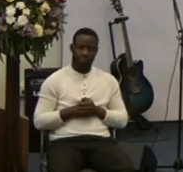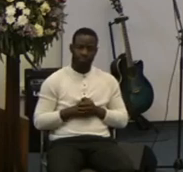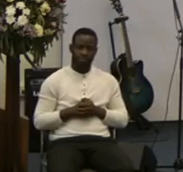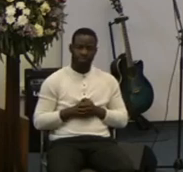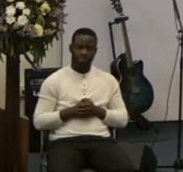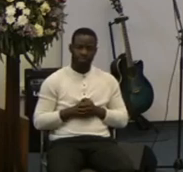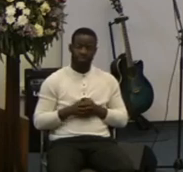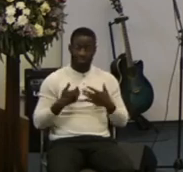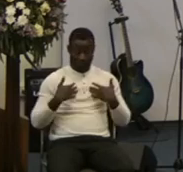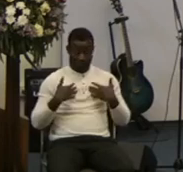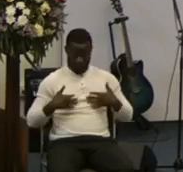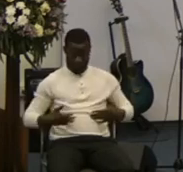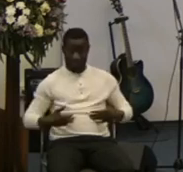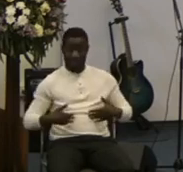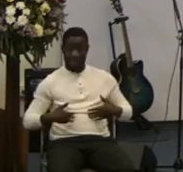is physically healed.